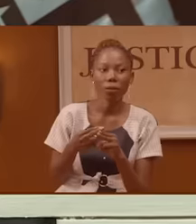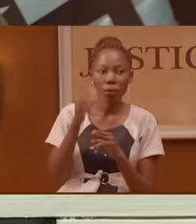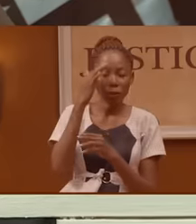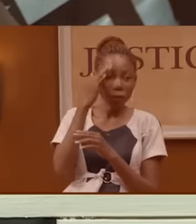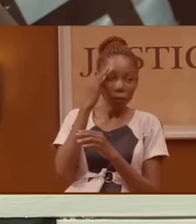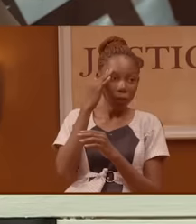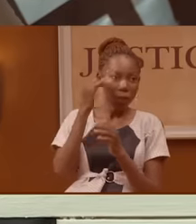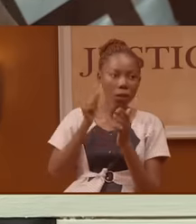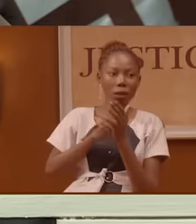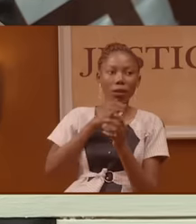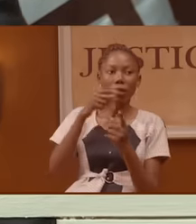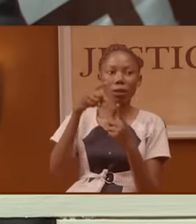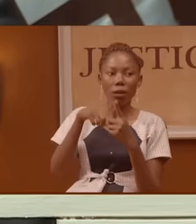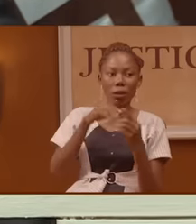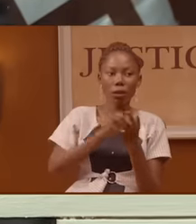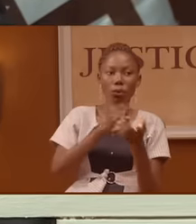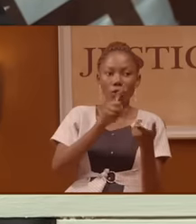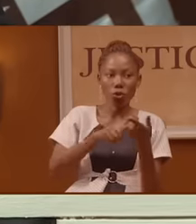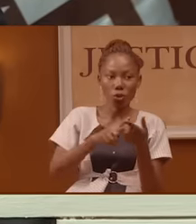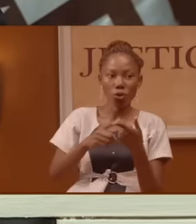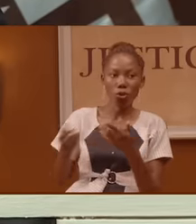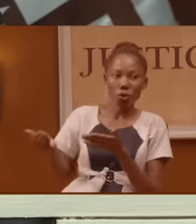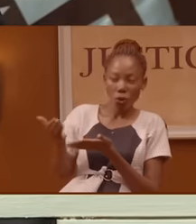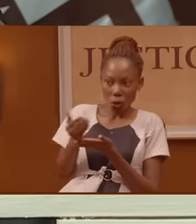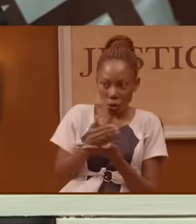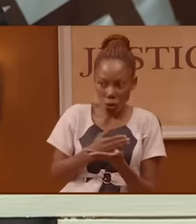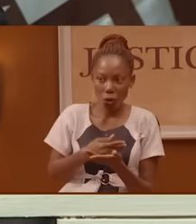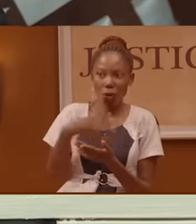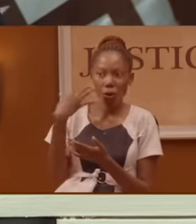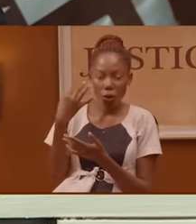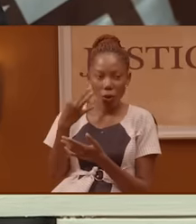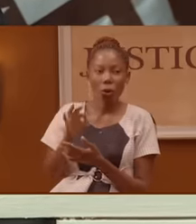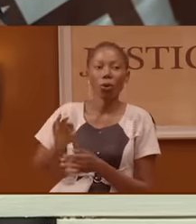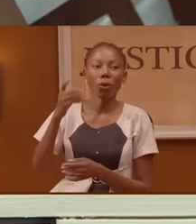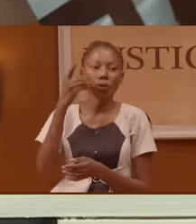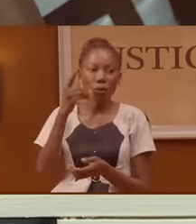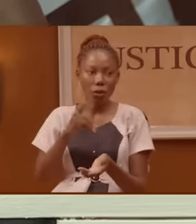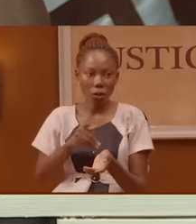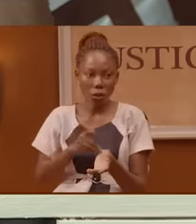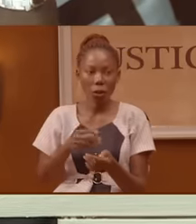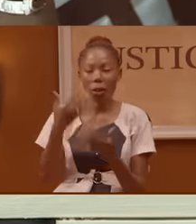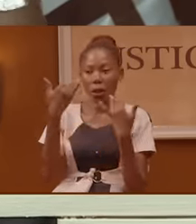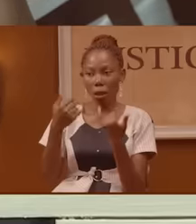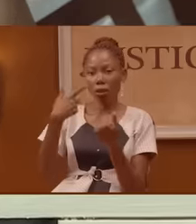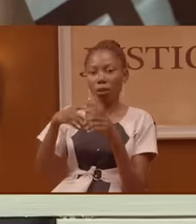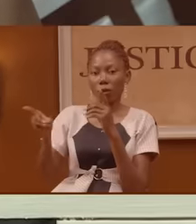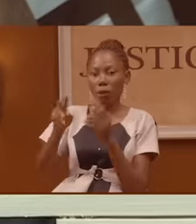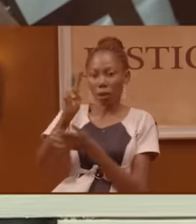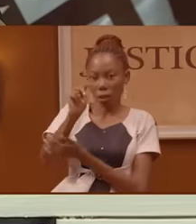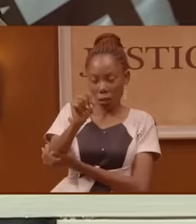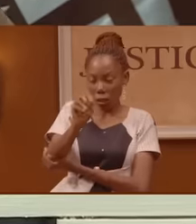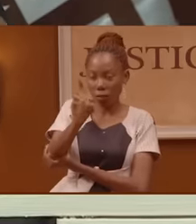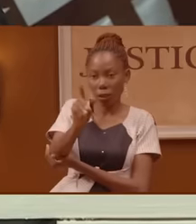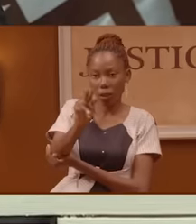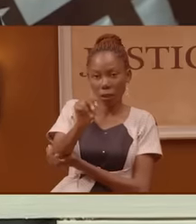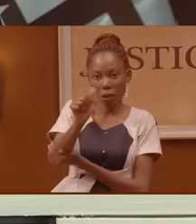place. At that point, they decided to claim paternity. Claim paternity for the child. Because they've done DNA tests. Yes. They discovered